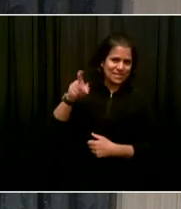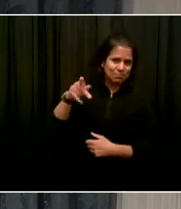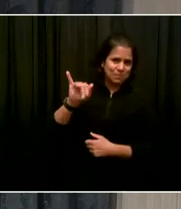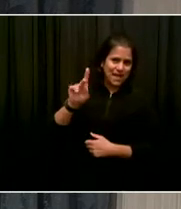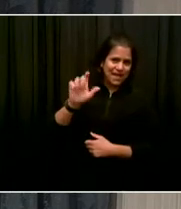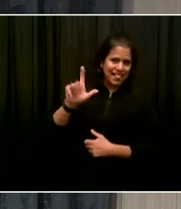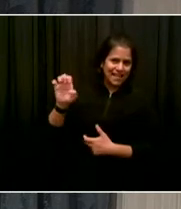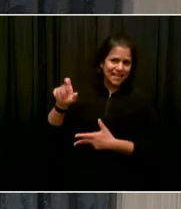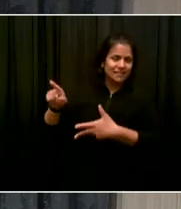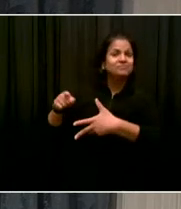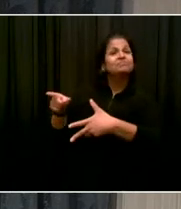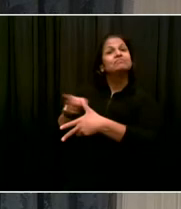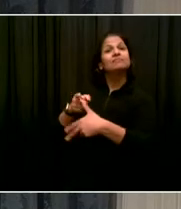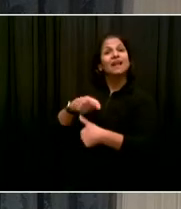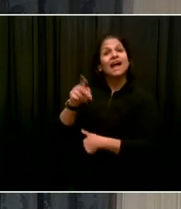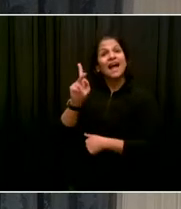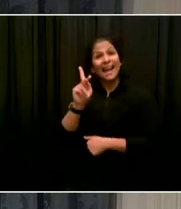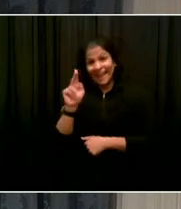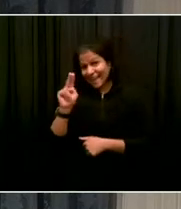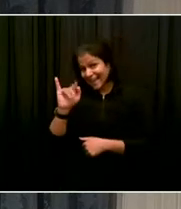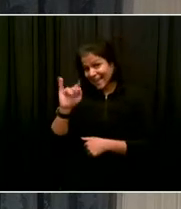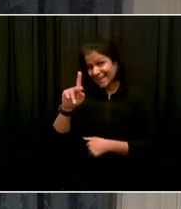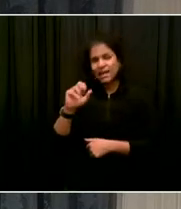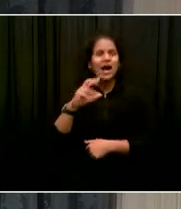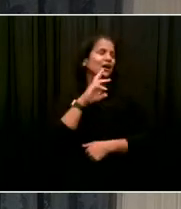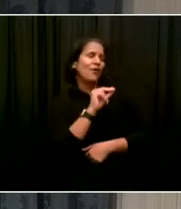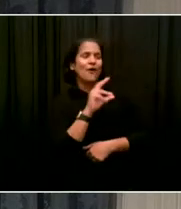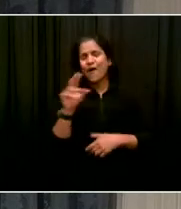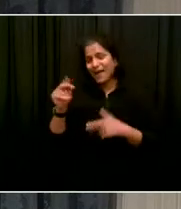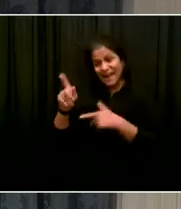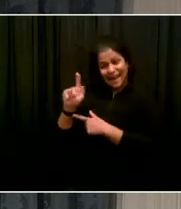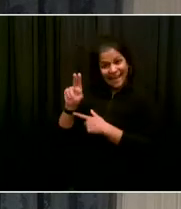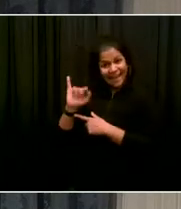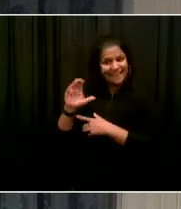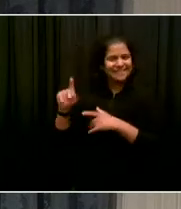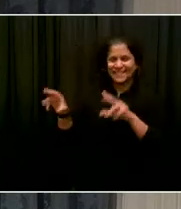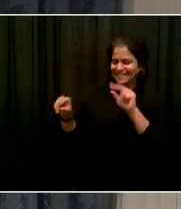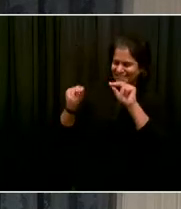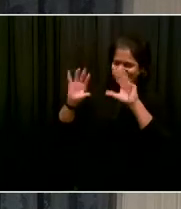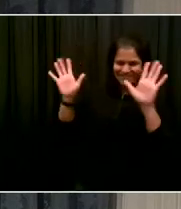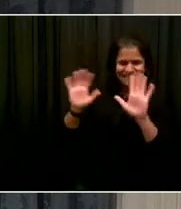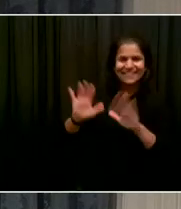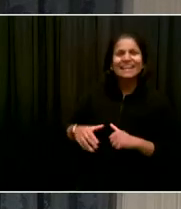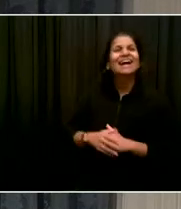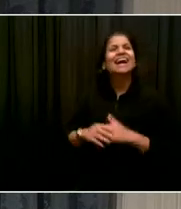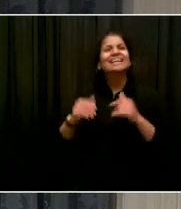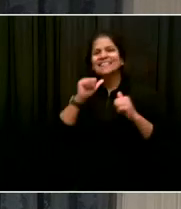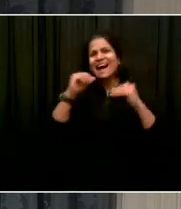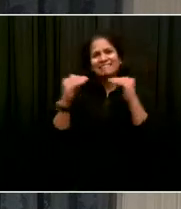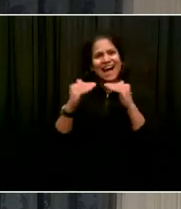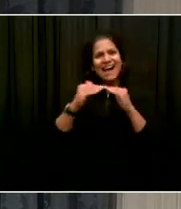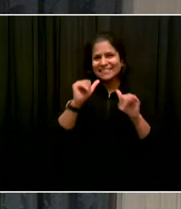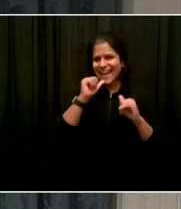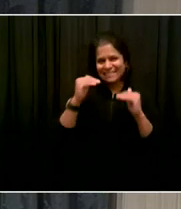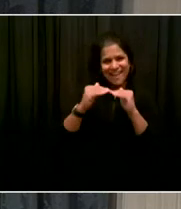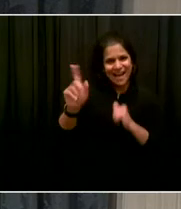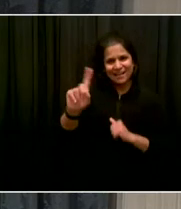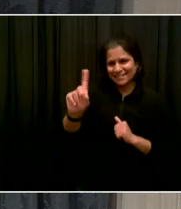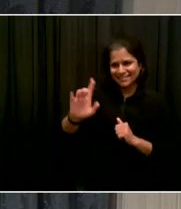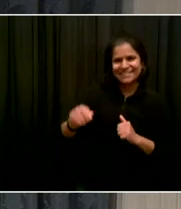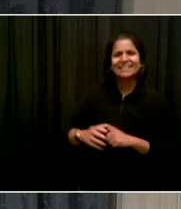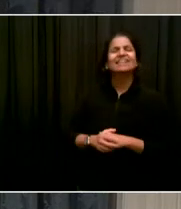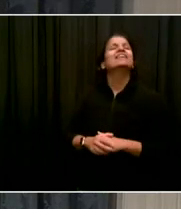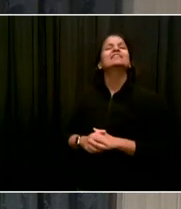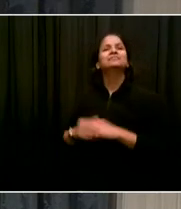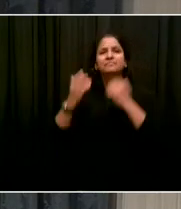No. You're not going to get left out. That would not be fair, New Yorkers. Let's start big picture. Yes. And I know